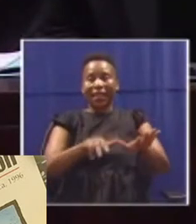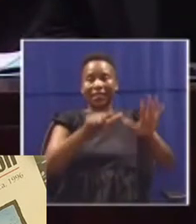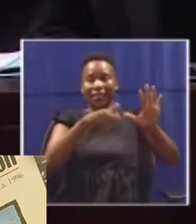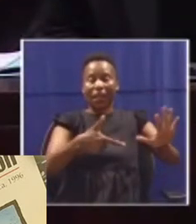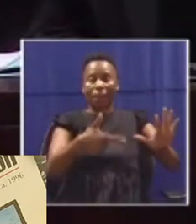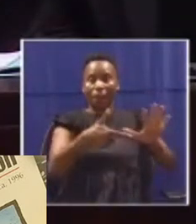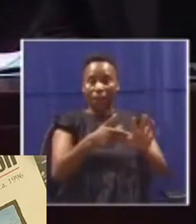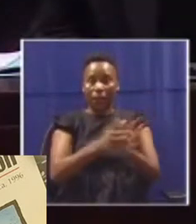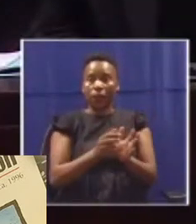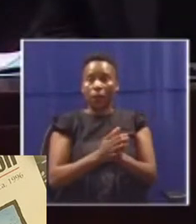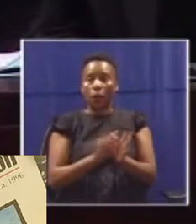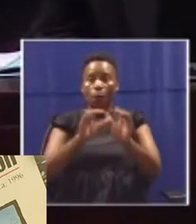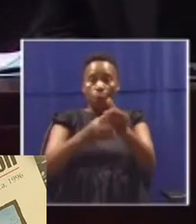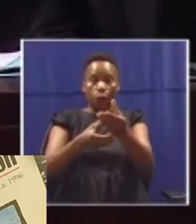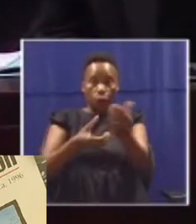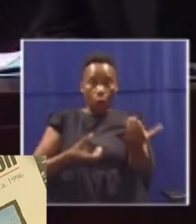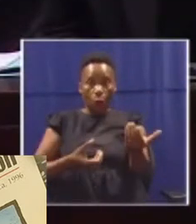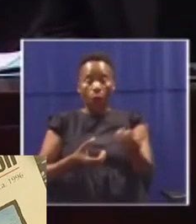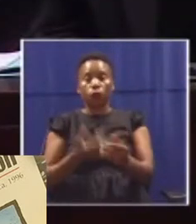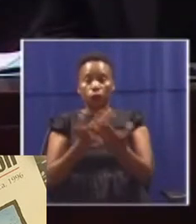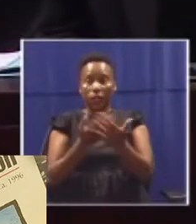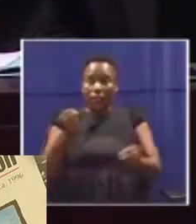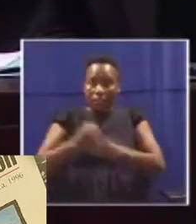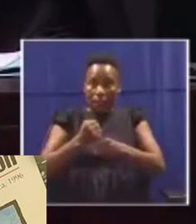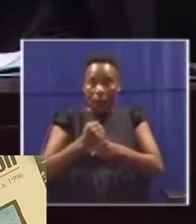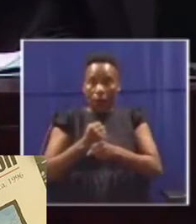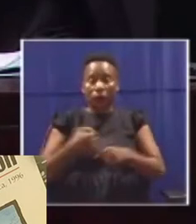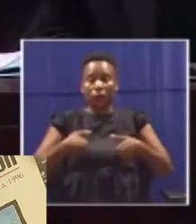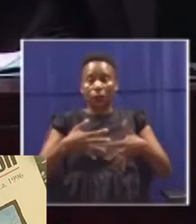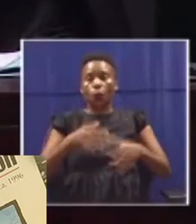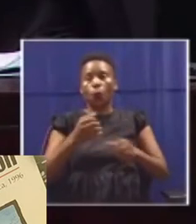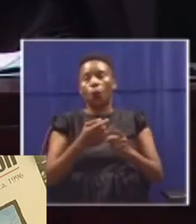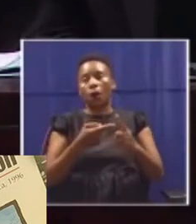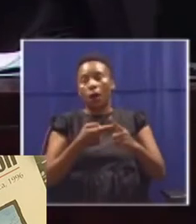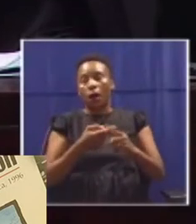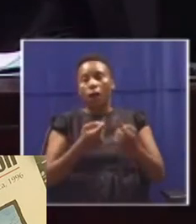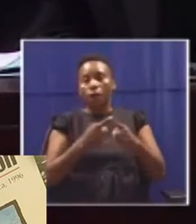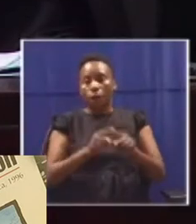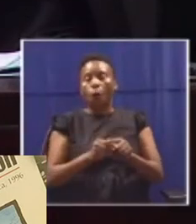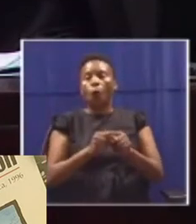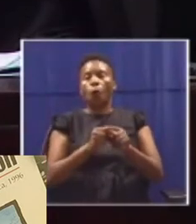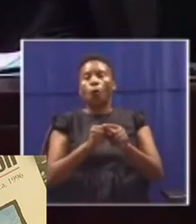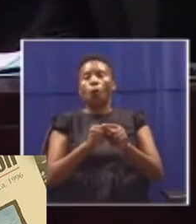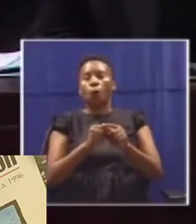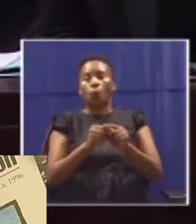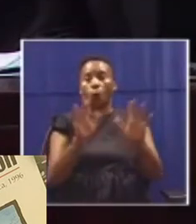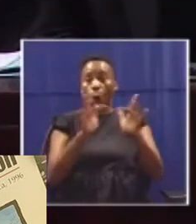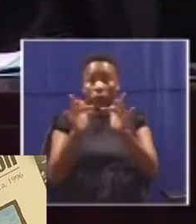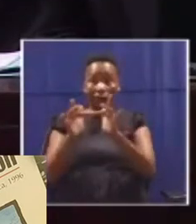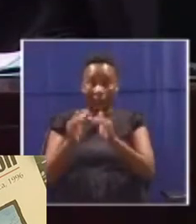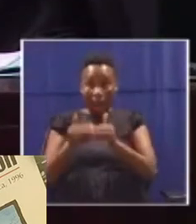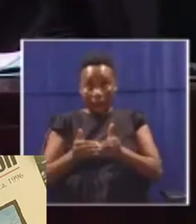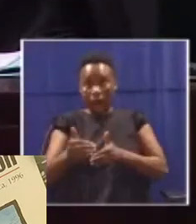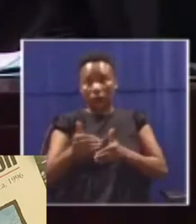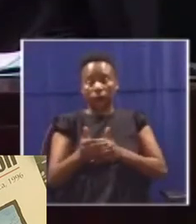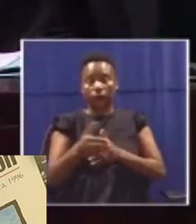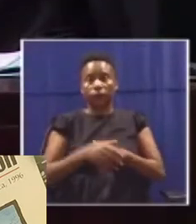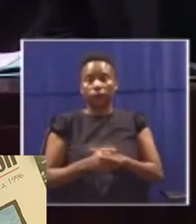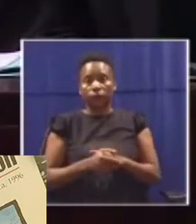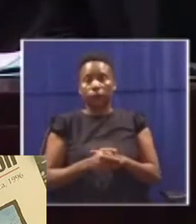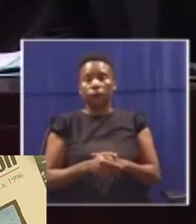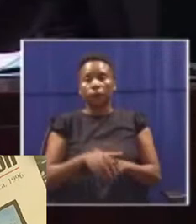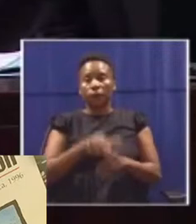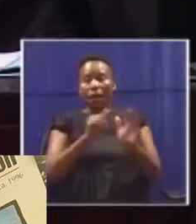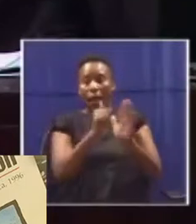to give effect to Annexure 6 of the convention, and to provide for matters connected herewith. Annexure